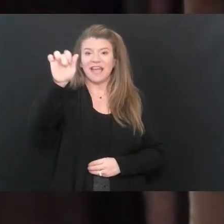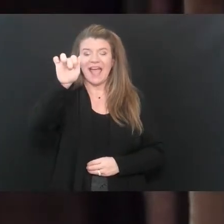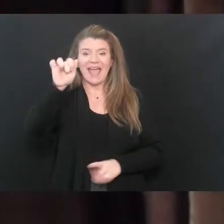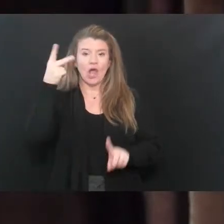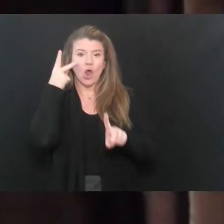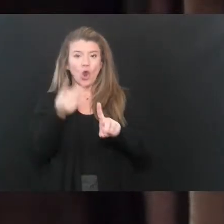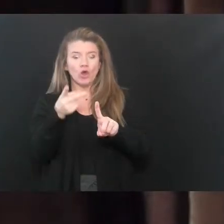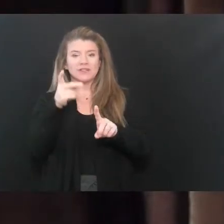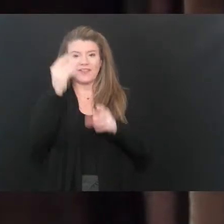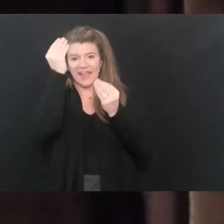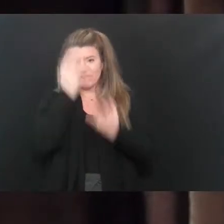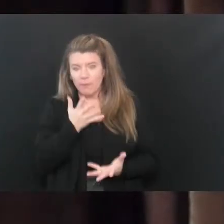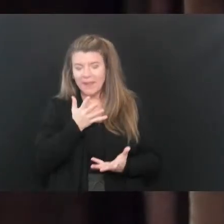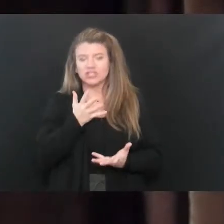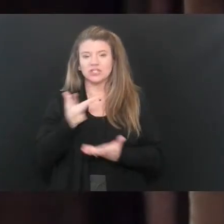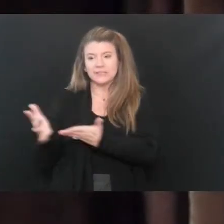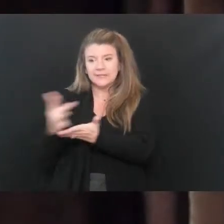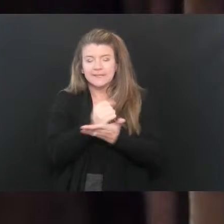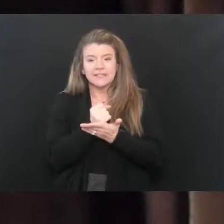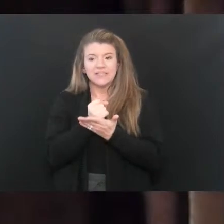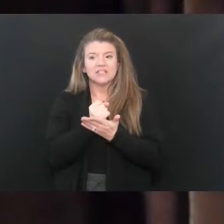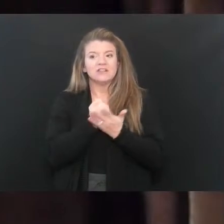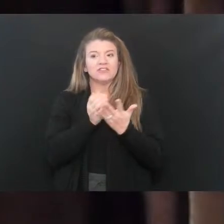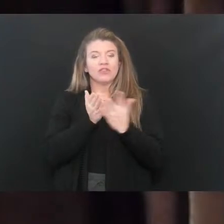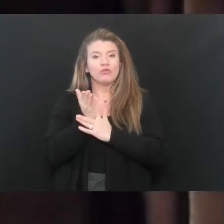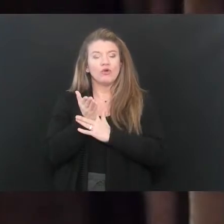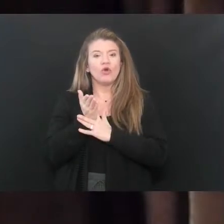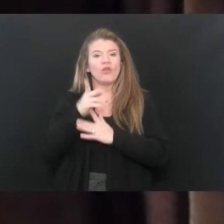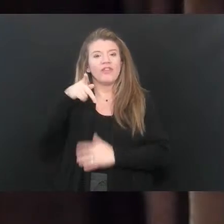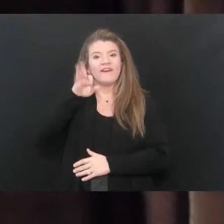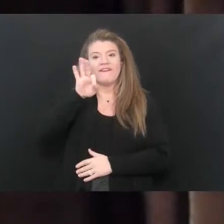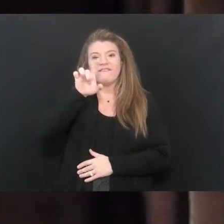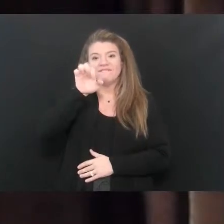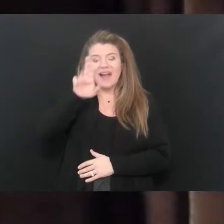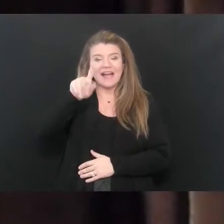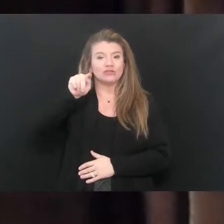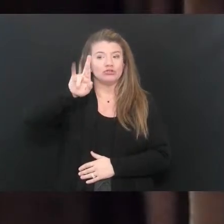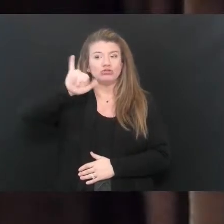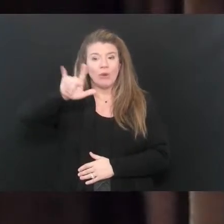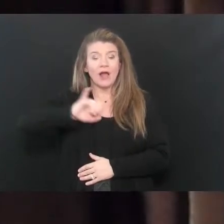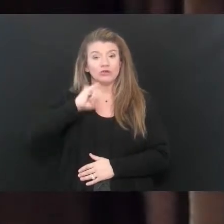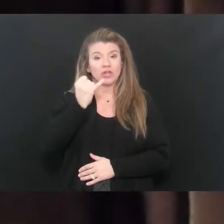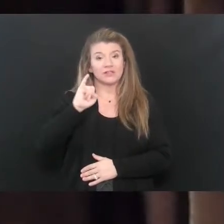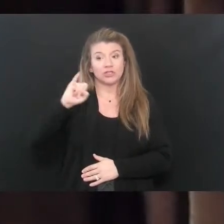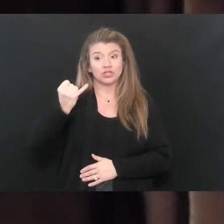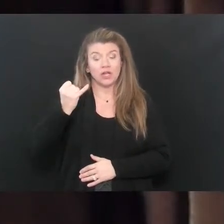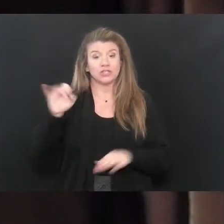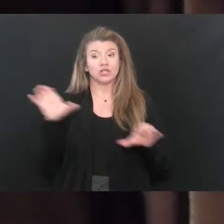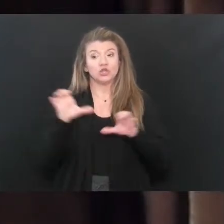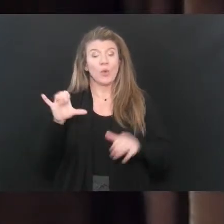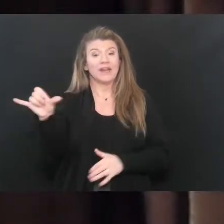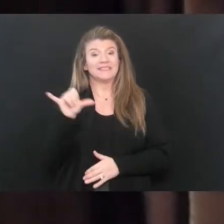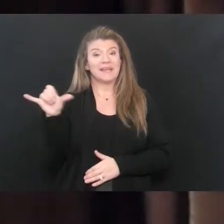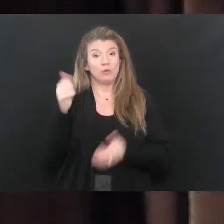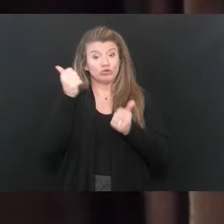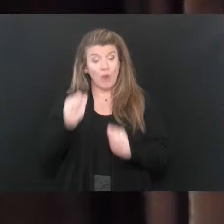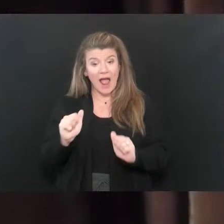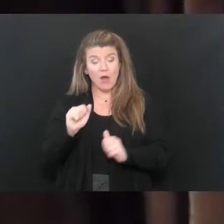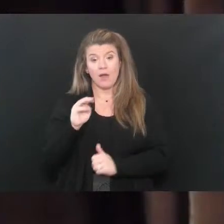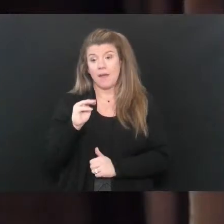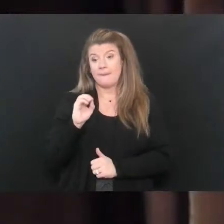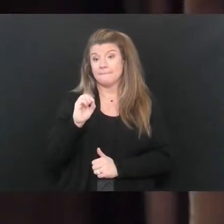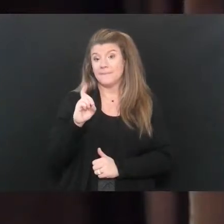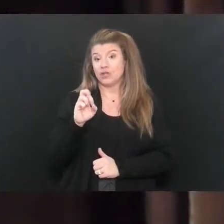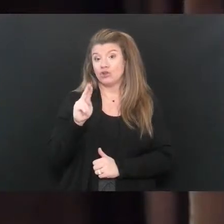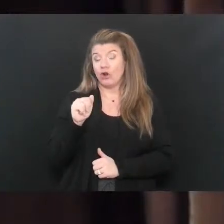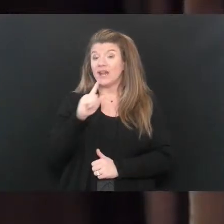looks at the data that will come from the Pfizer trial, Johnson & Johnson is doing a similar trial, Moderna is